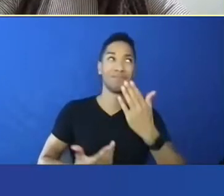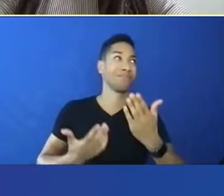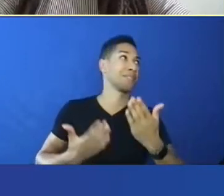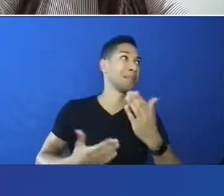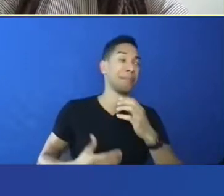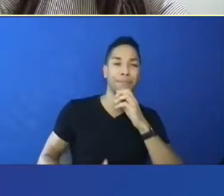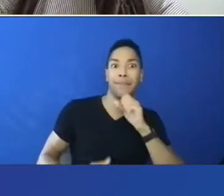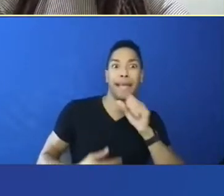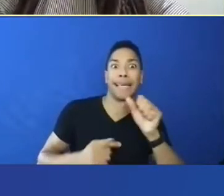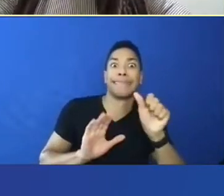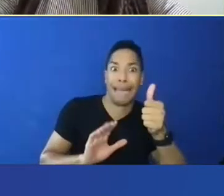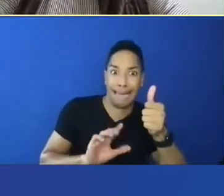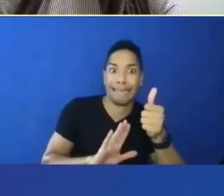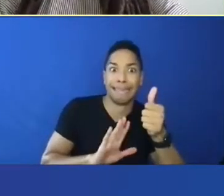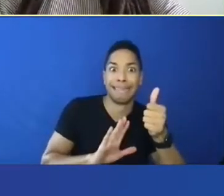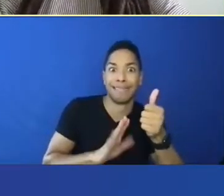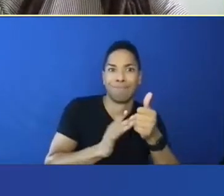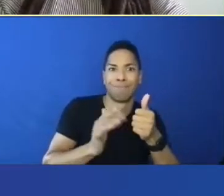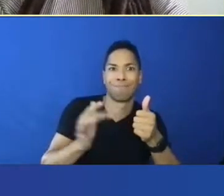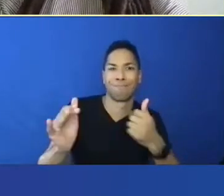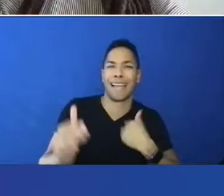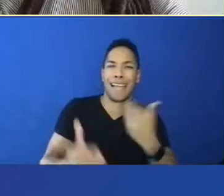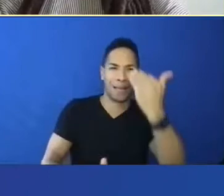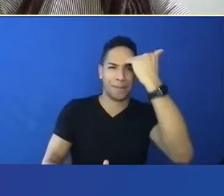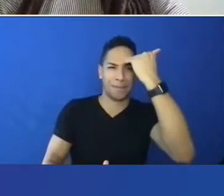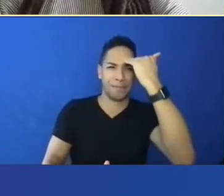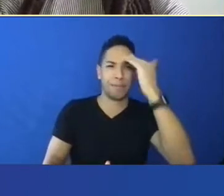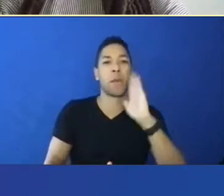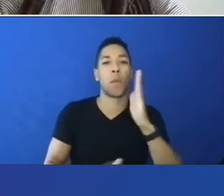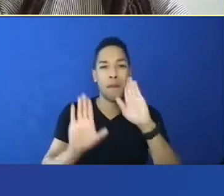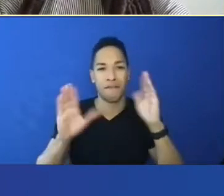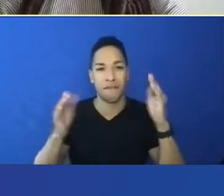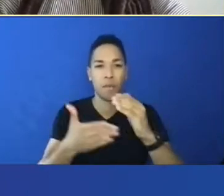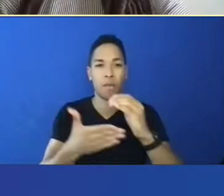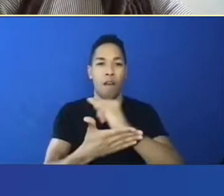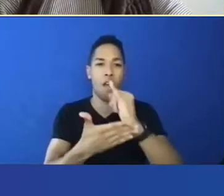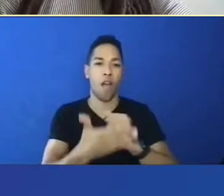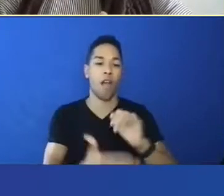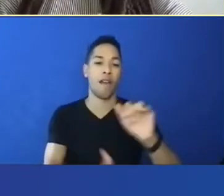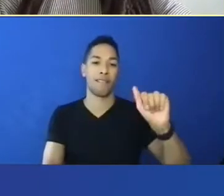years old that I was going to focus really on arts administration.